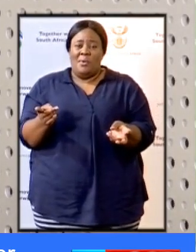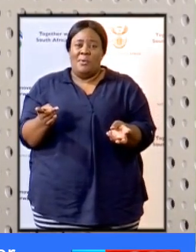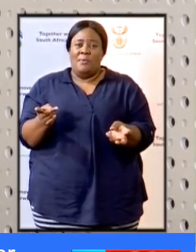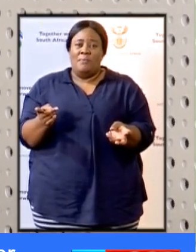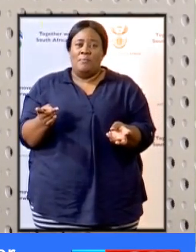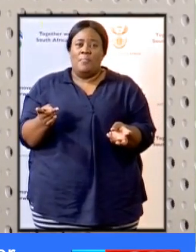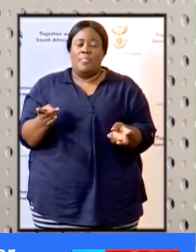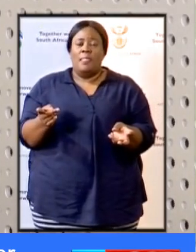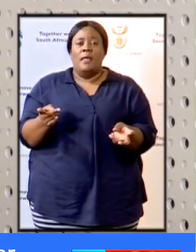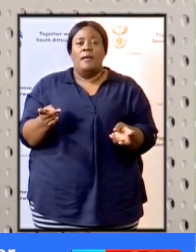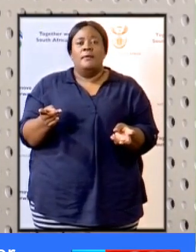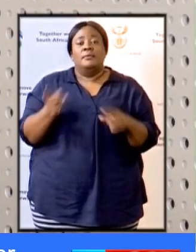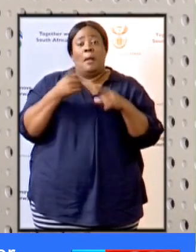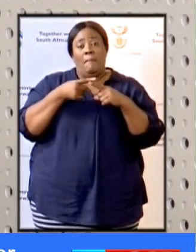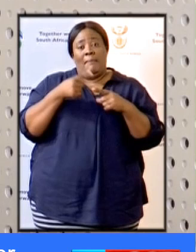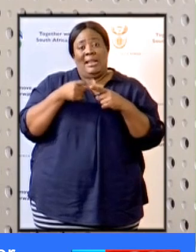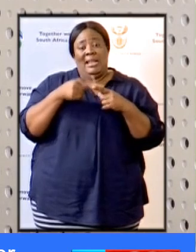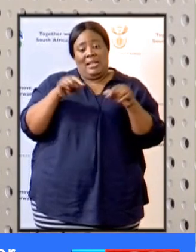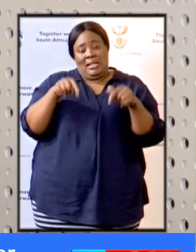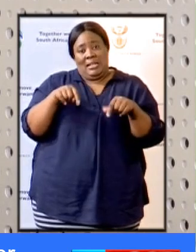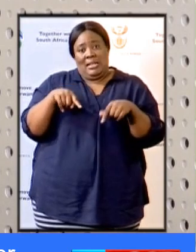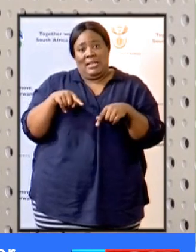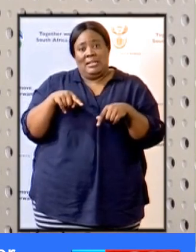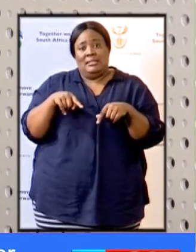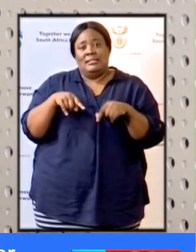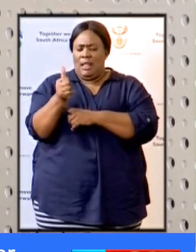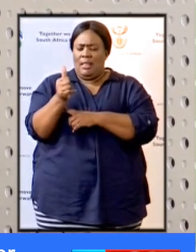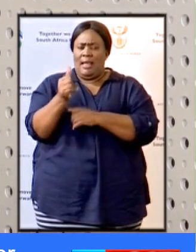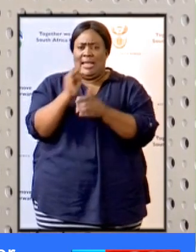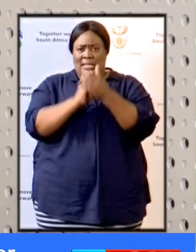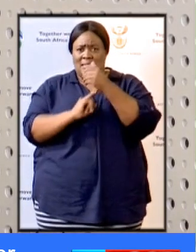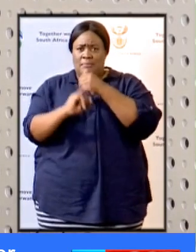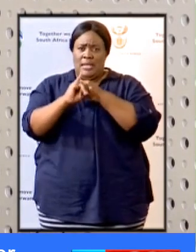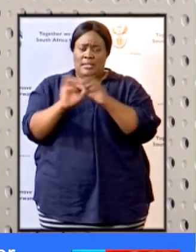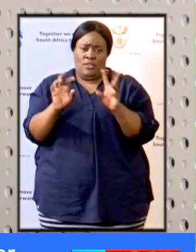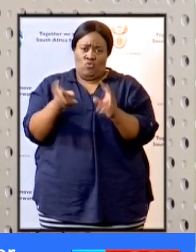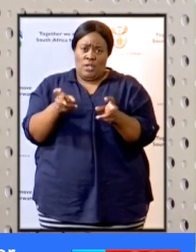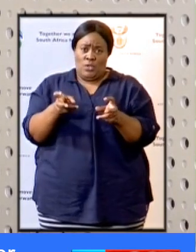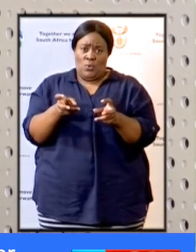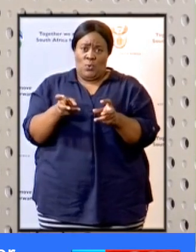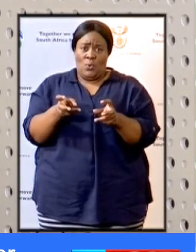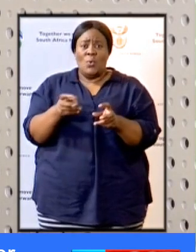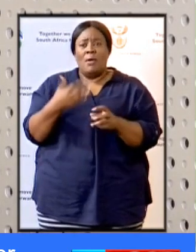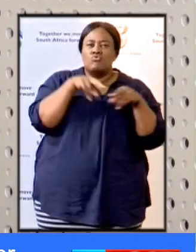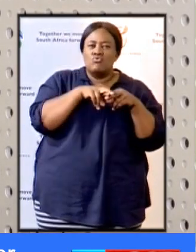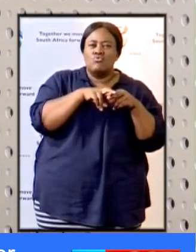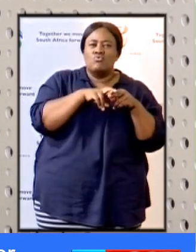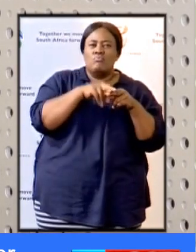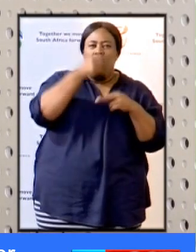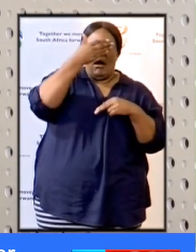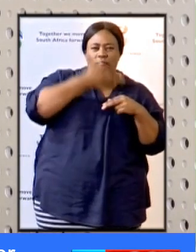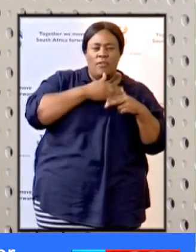beaming this and all independent radio stations. We really appreciate NCA,